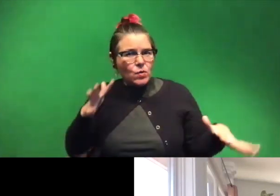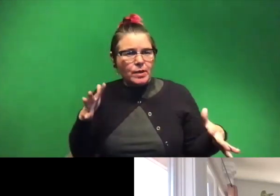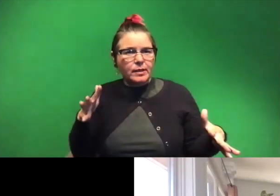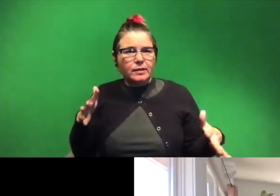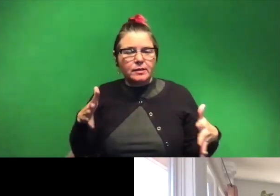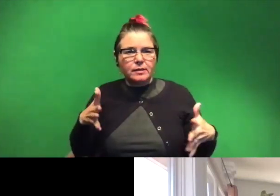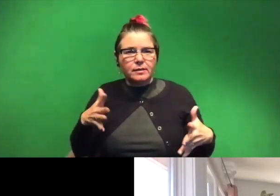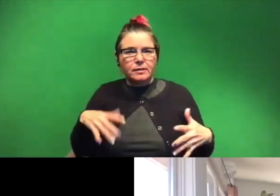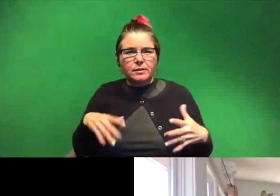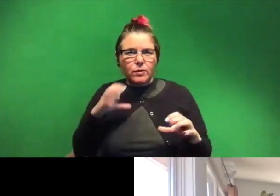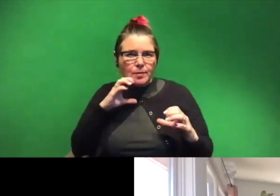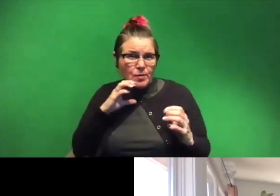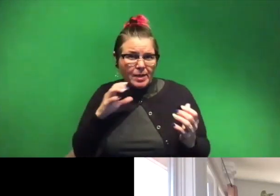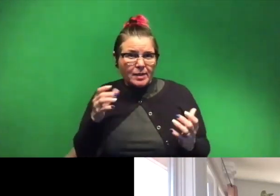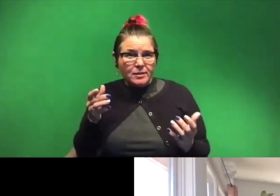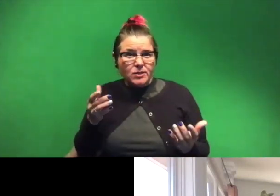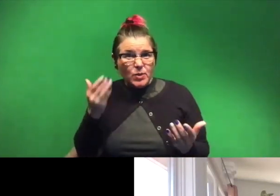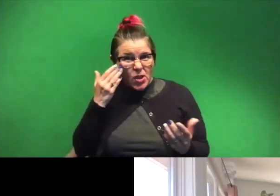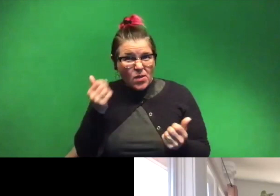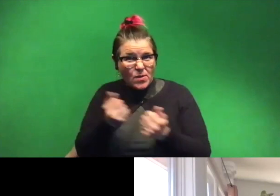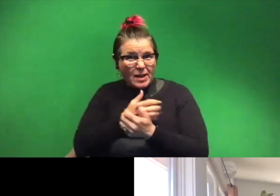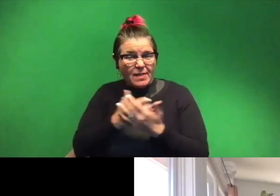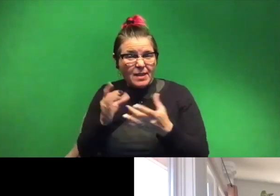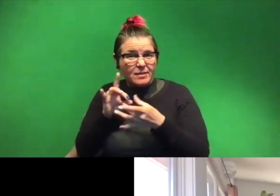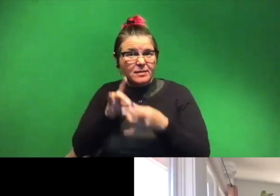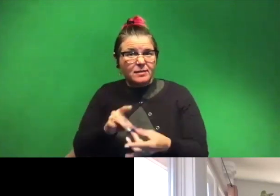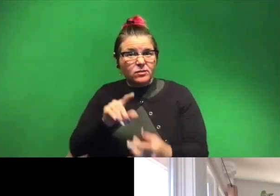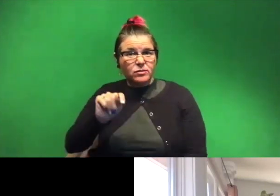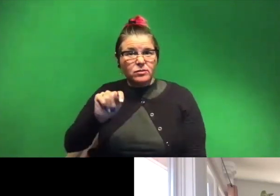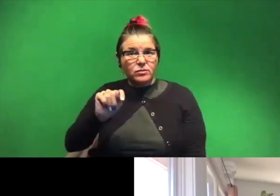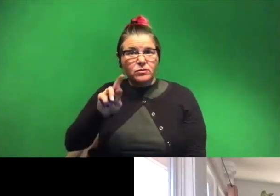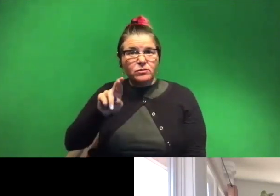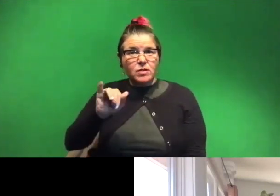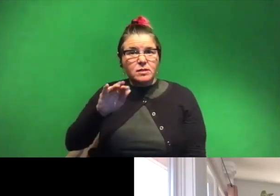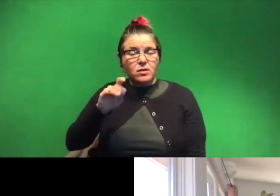their head to communicate. Do we know anything about Triceratops communication?